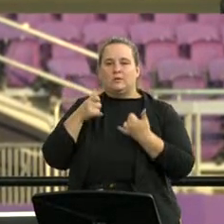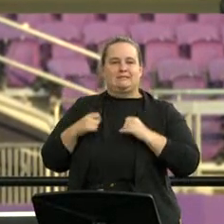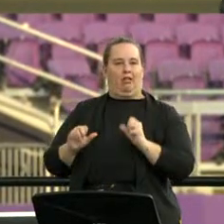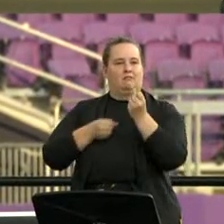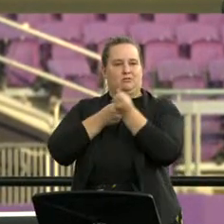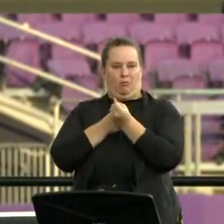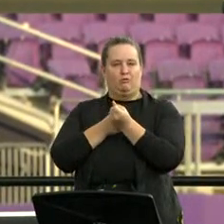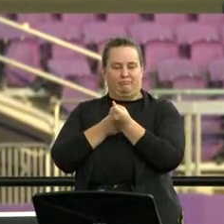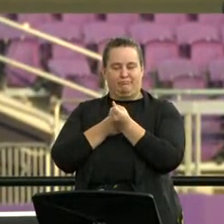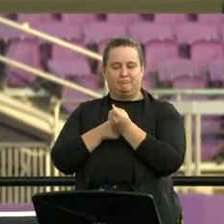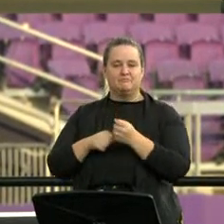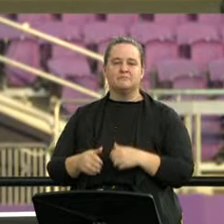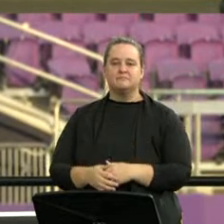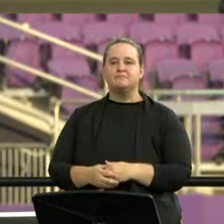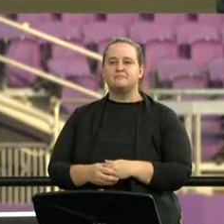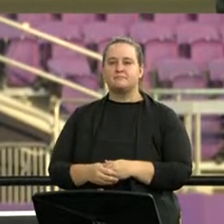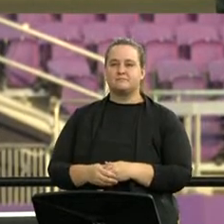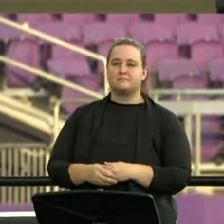still.